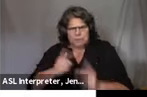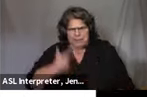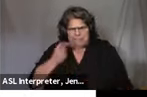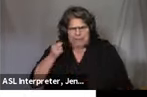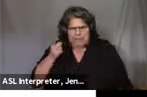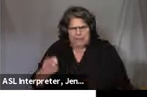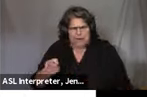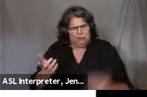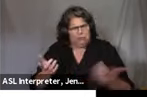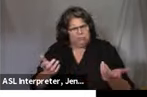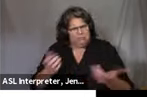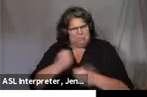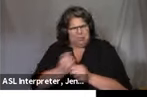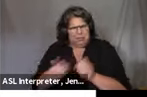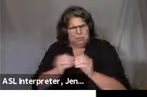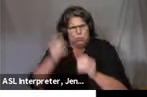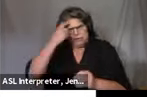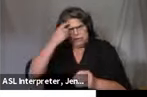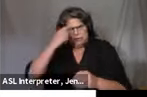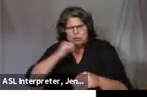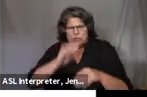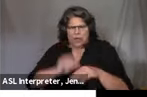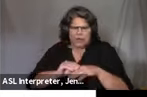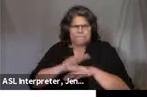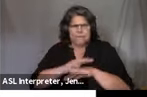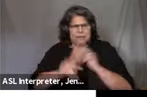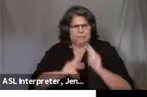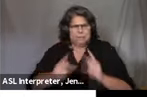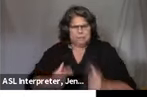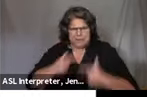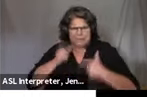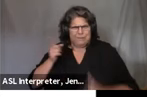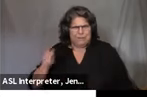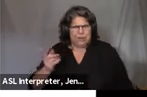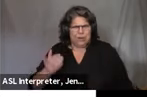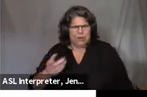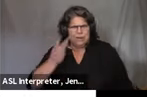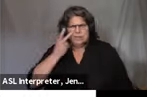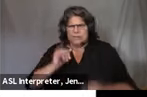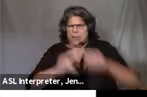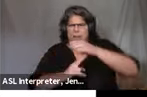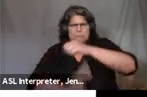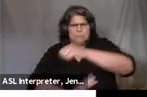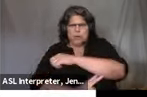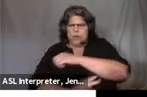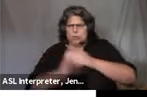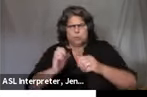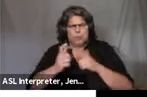probably not to affect the residents? Because I see this bridge as being a really